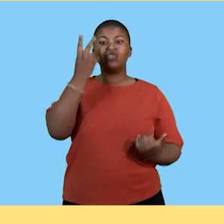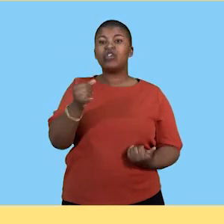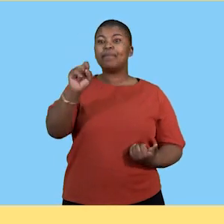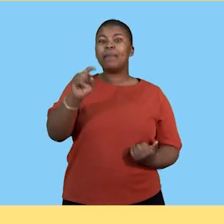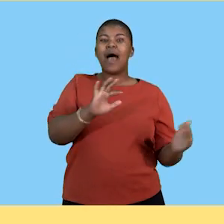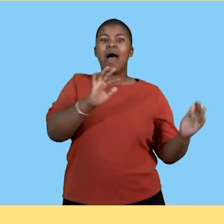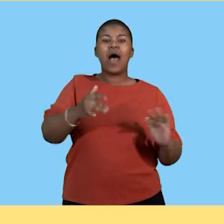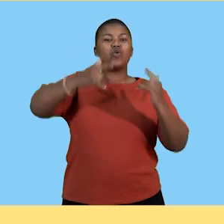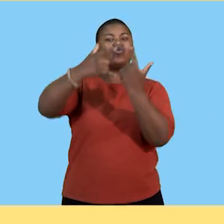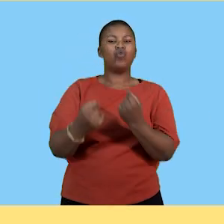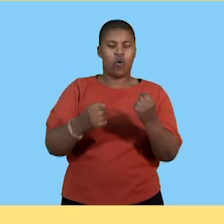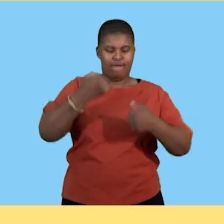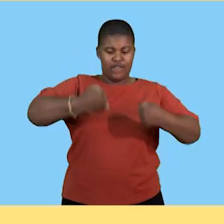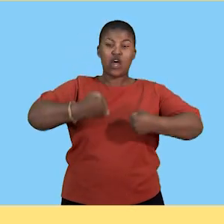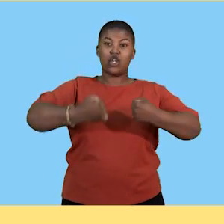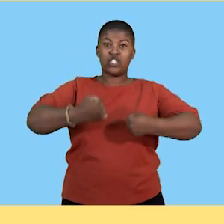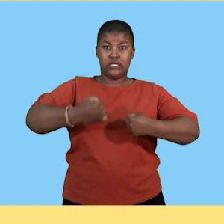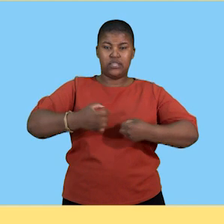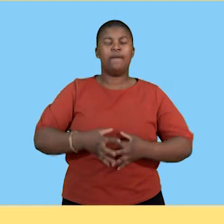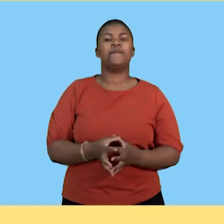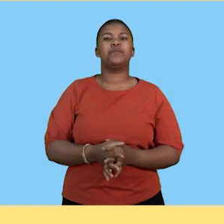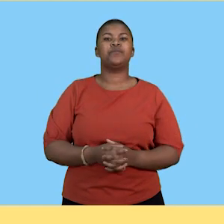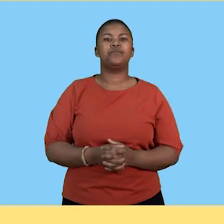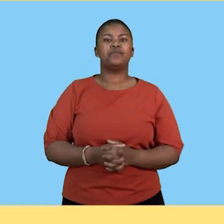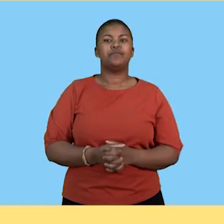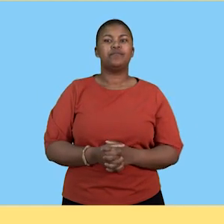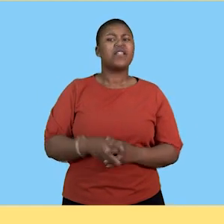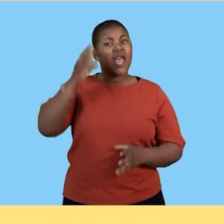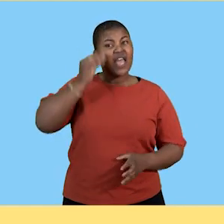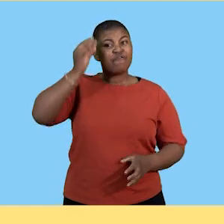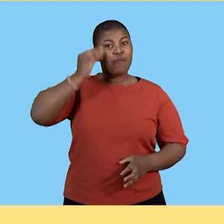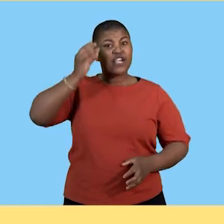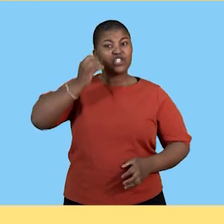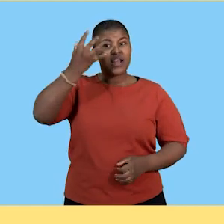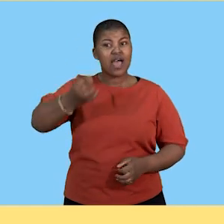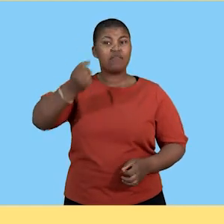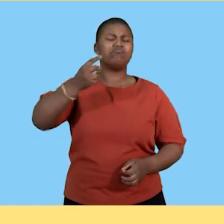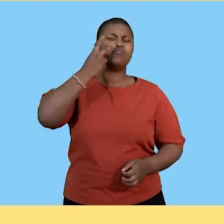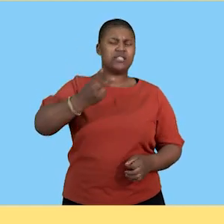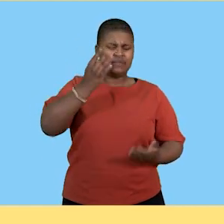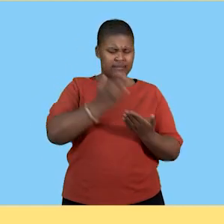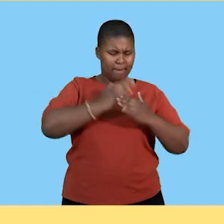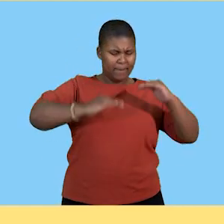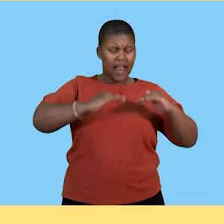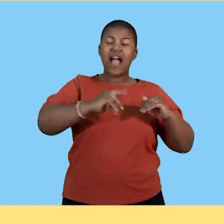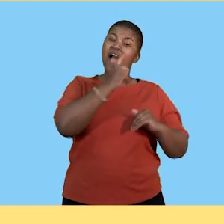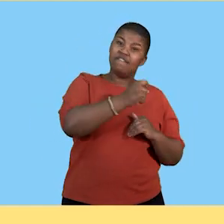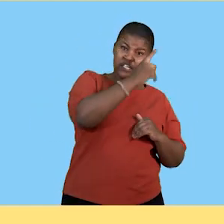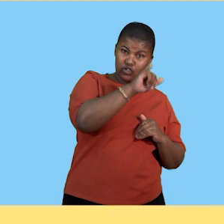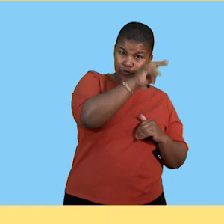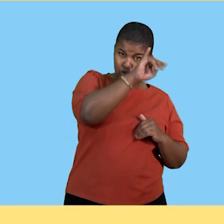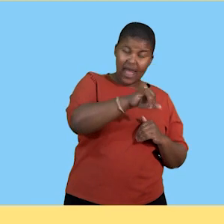how do we record vehicles. All right? And then we have information here which says some balances on the 1st of